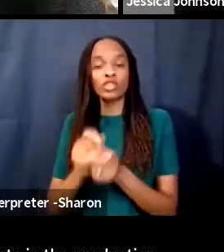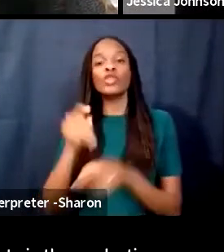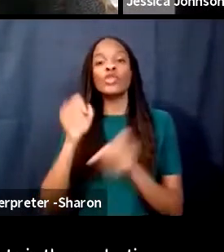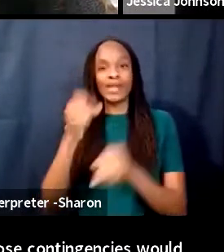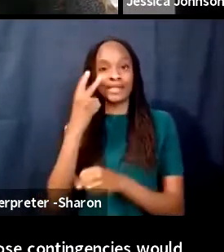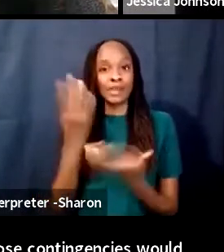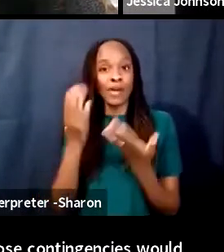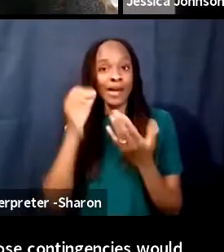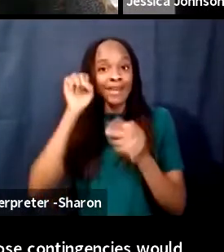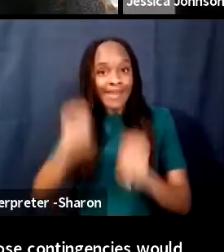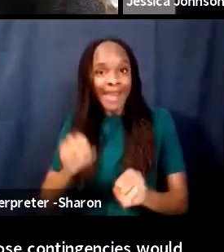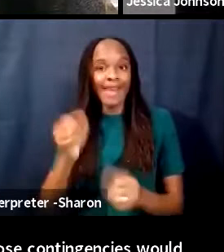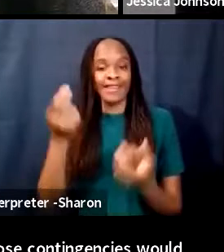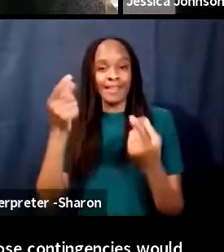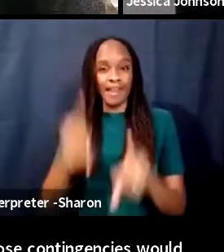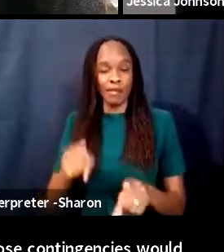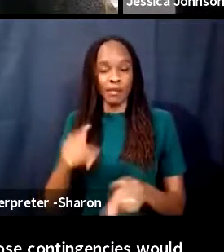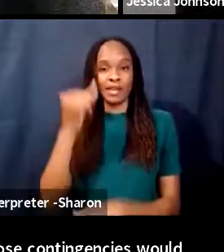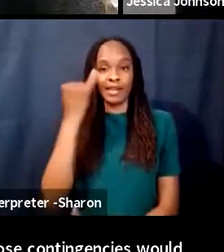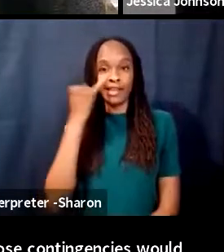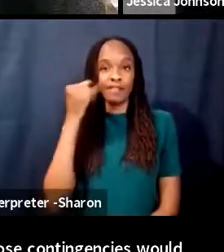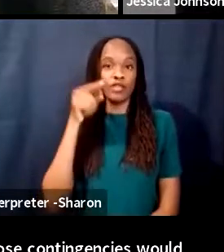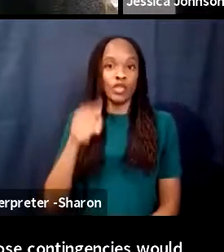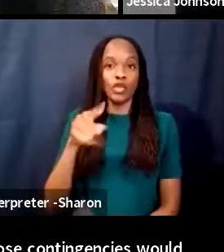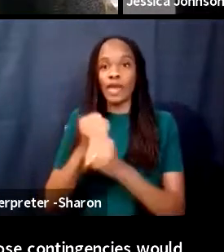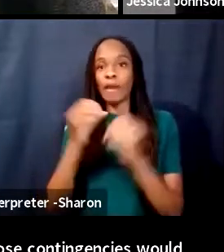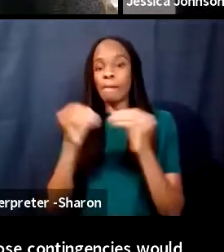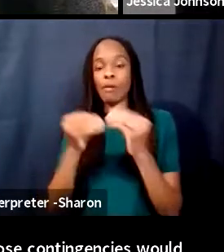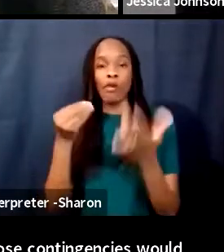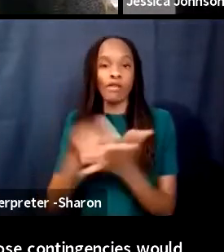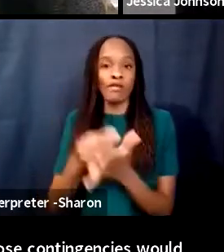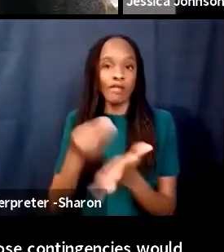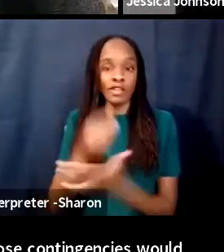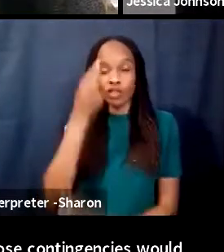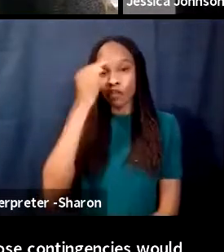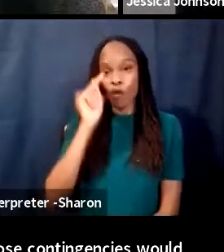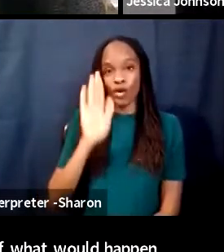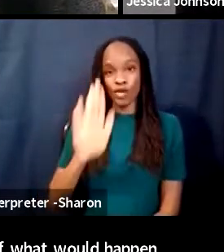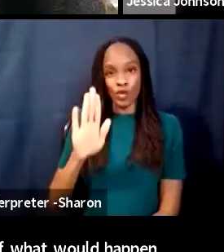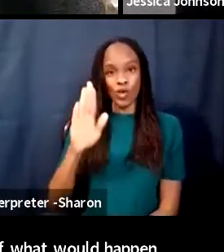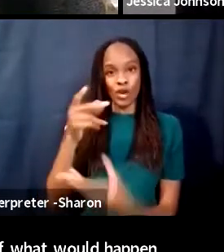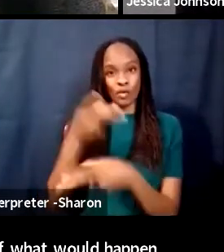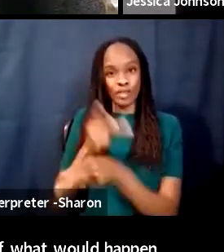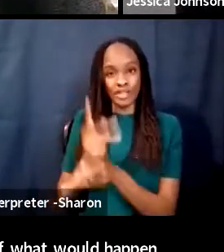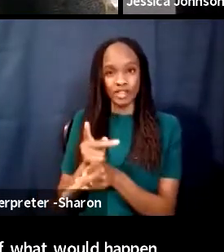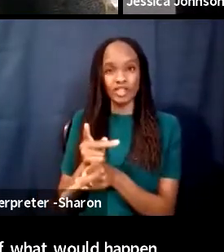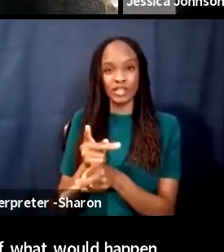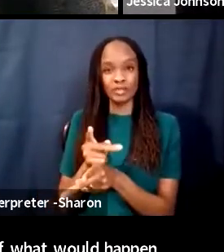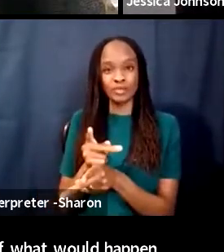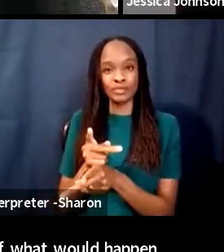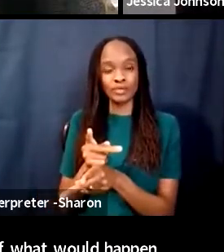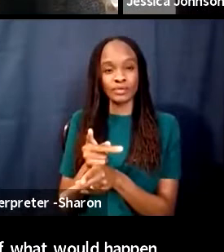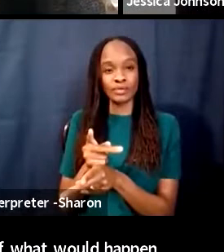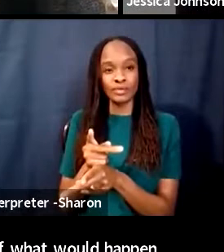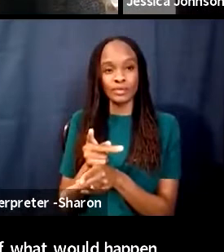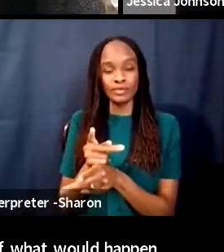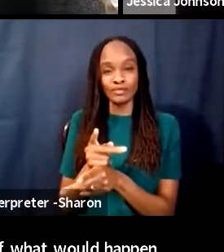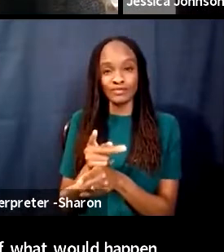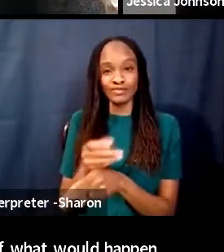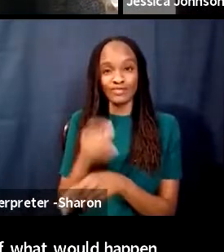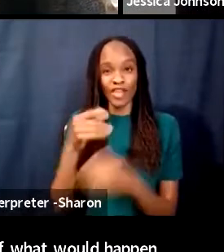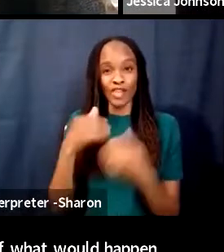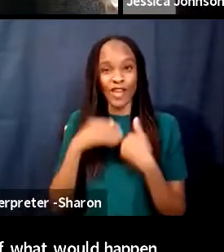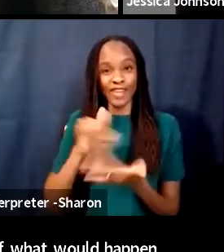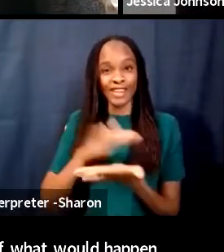could happen should you get more financing for your production, and you just have